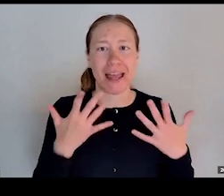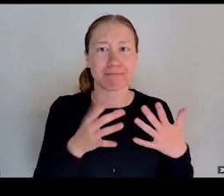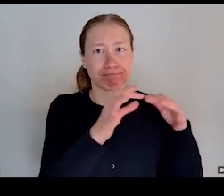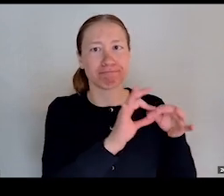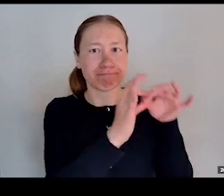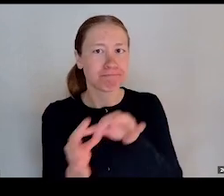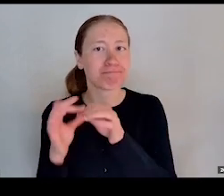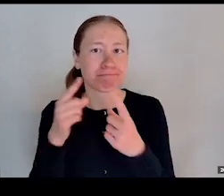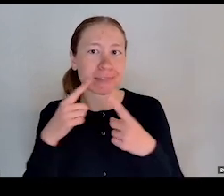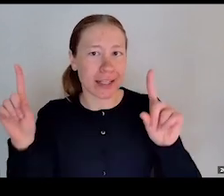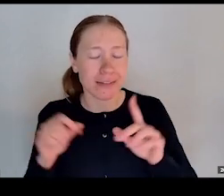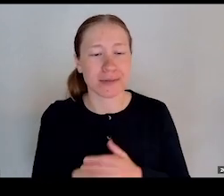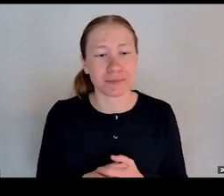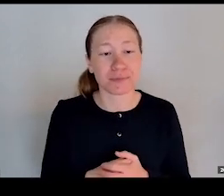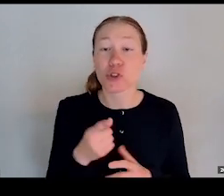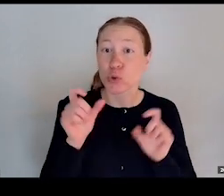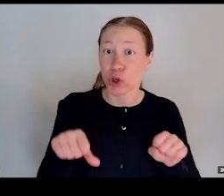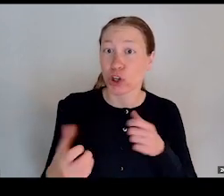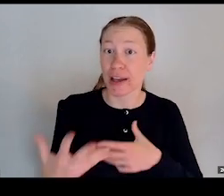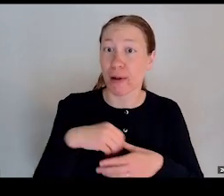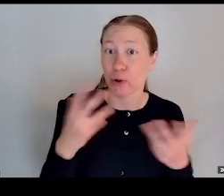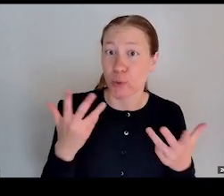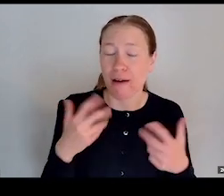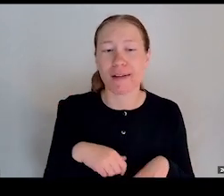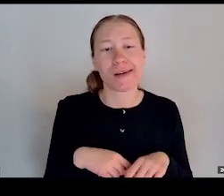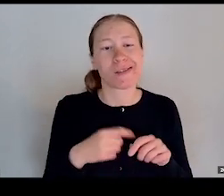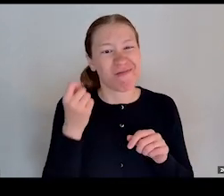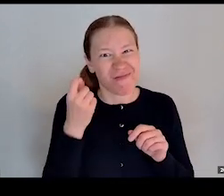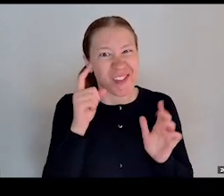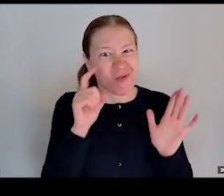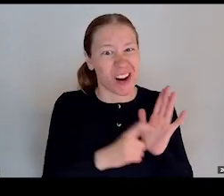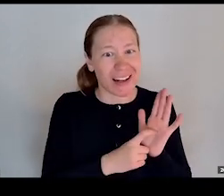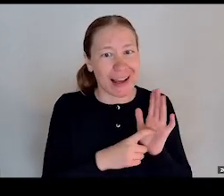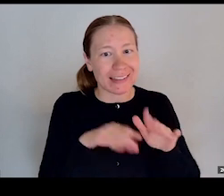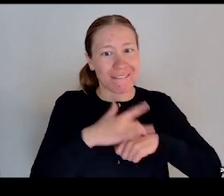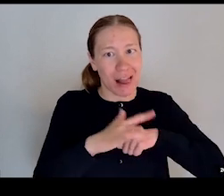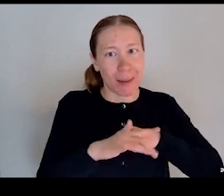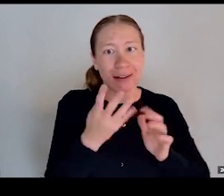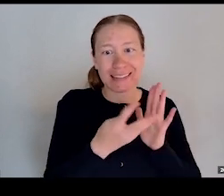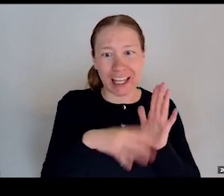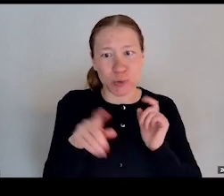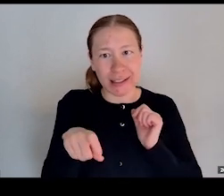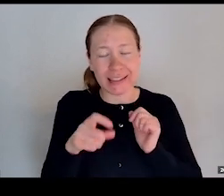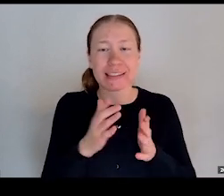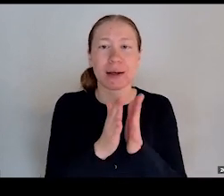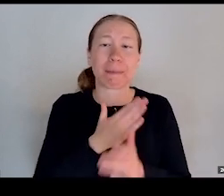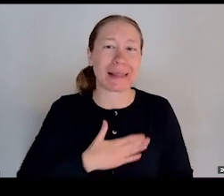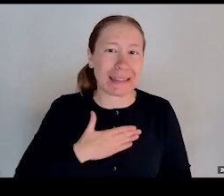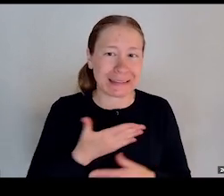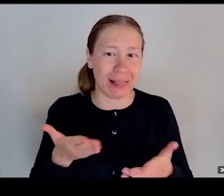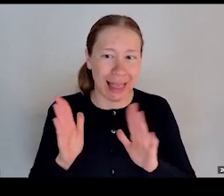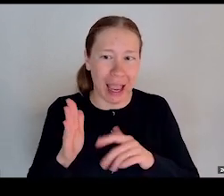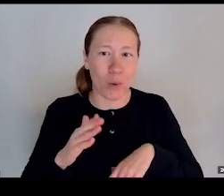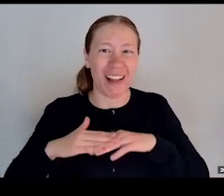also include something like, due to the availability and scheduling needs, please allow at least 2 weeks notice for requests for